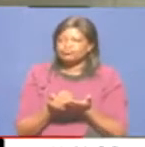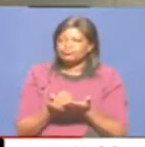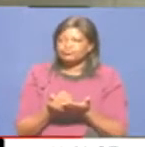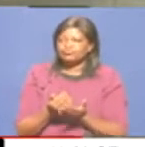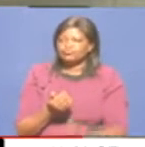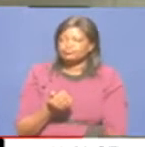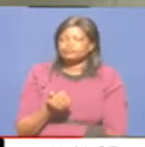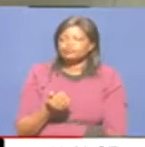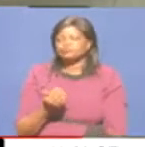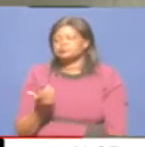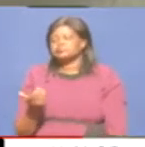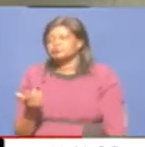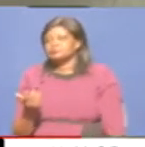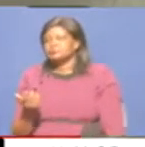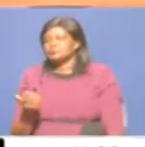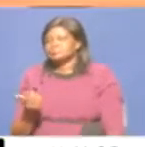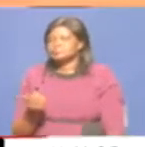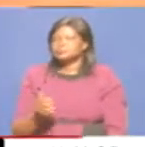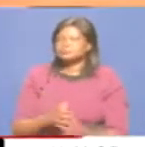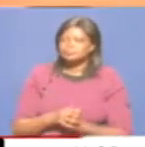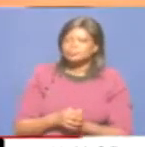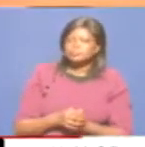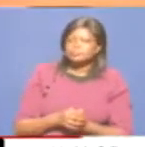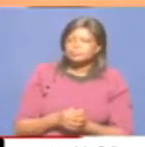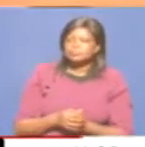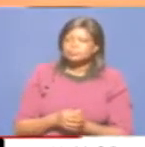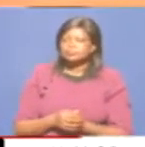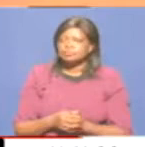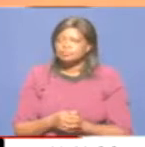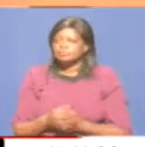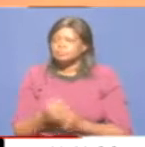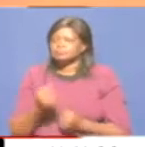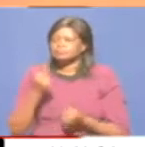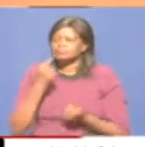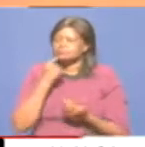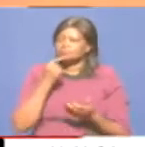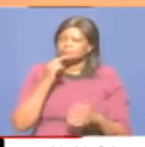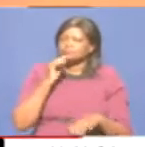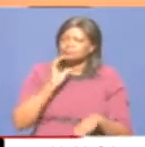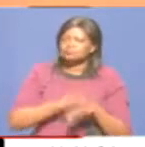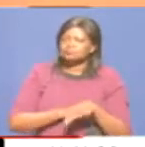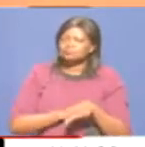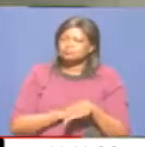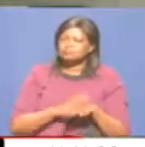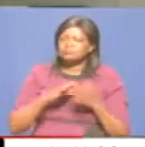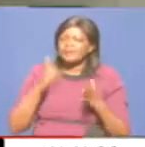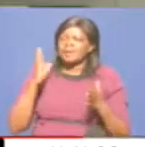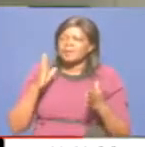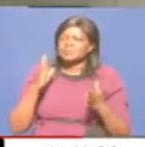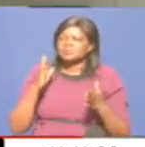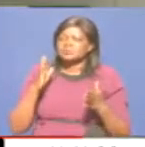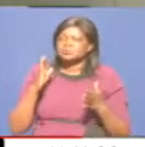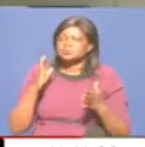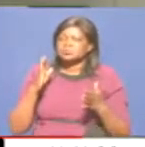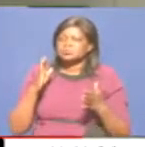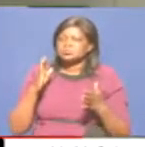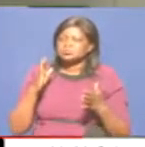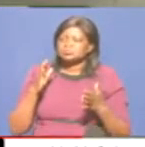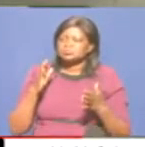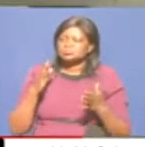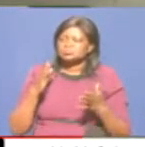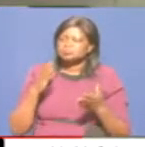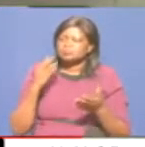that receives, I think, the largest share, I think after Nairobi. It's around 15 billion, right? 15 billion per financial year. Look